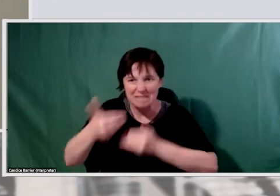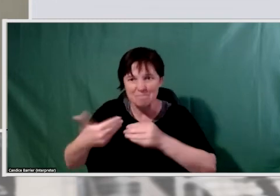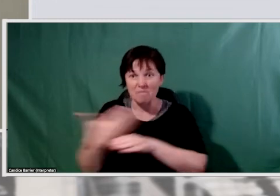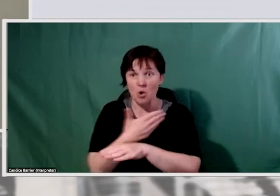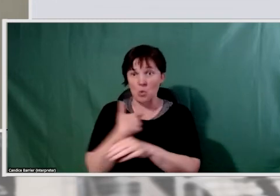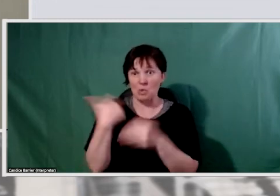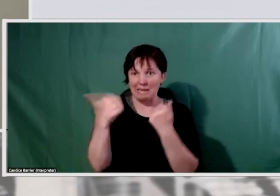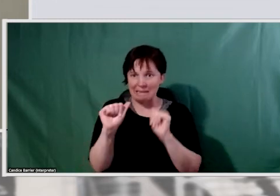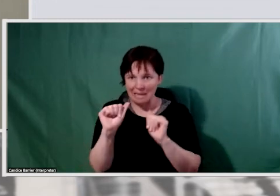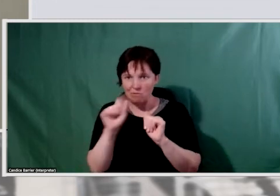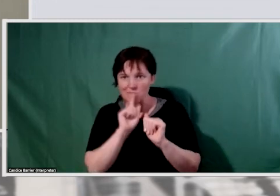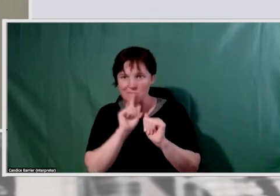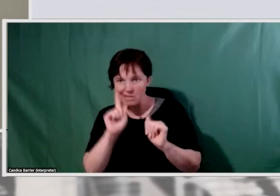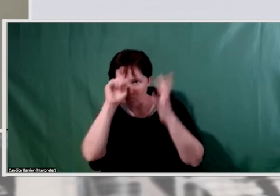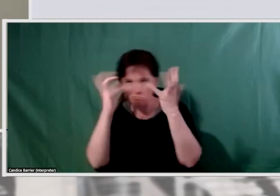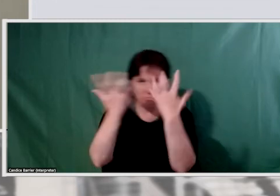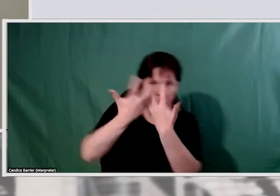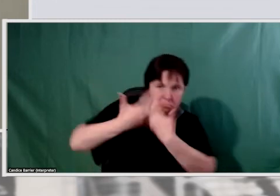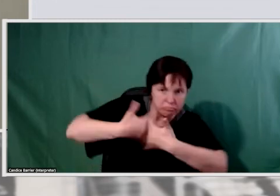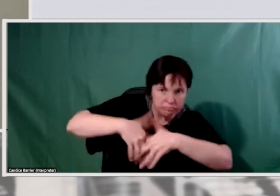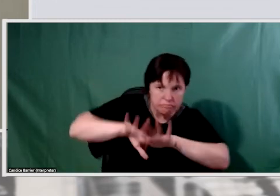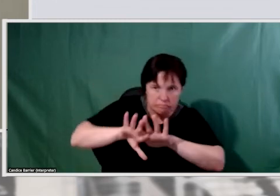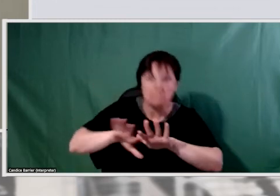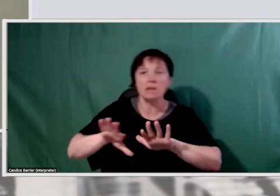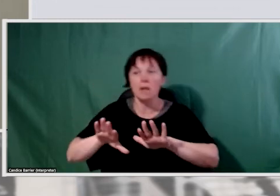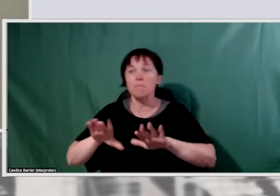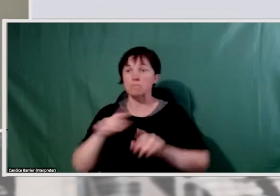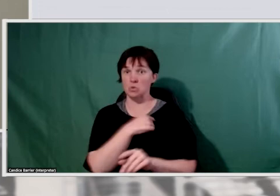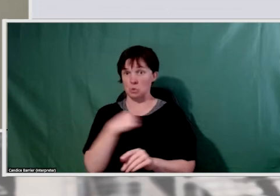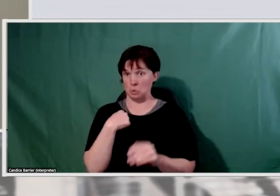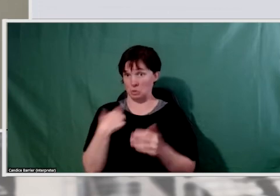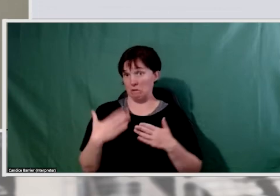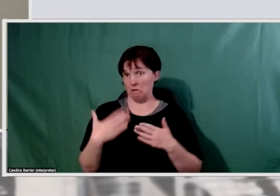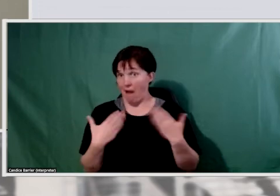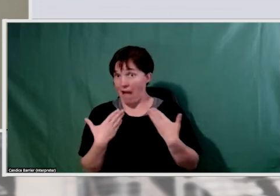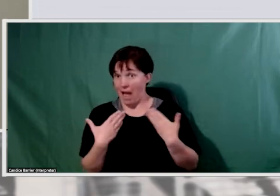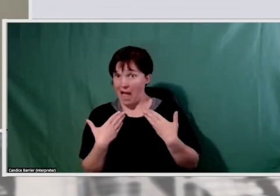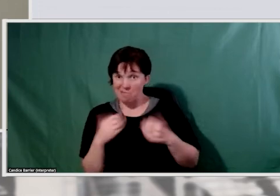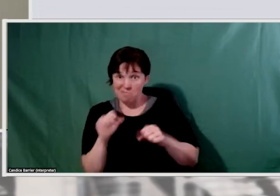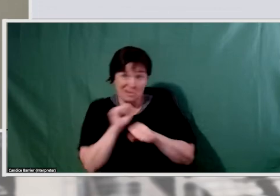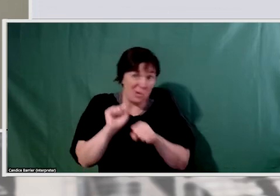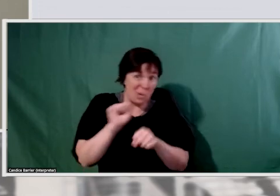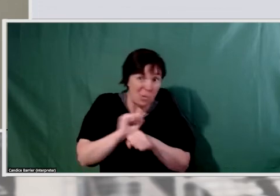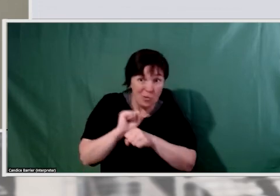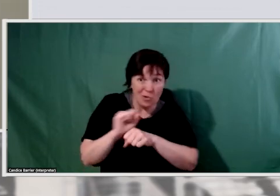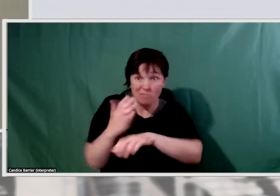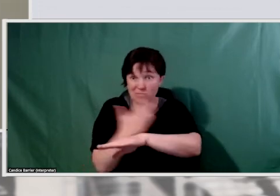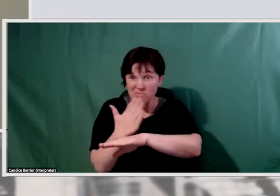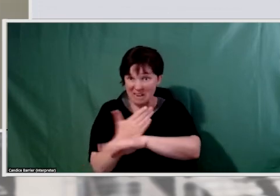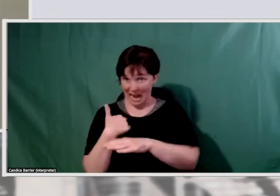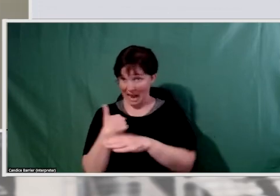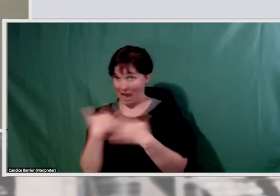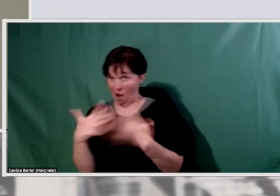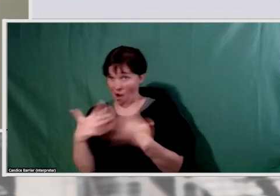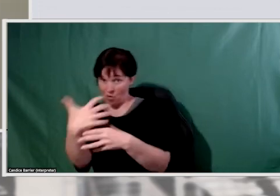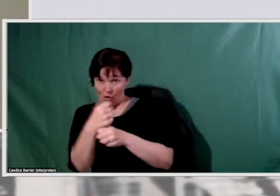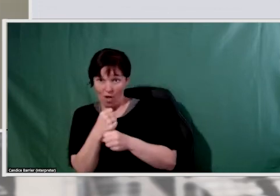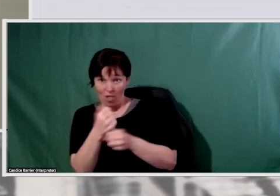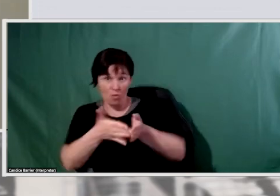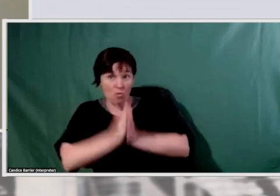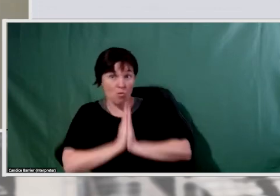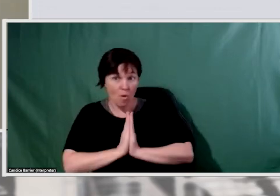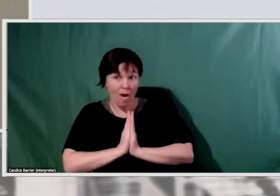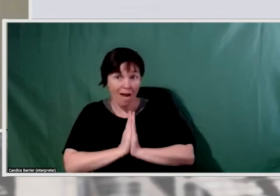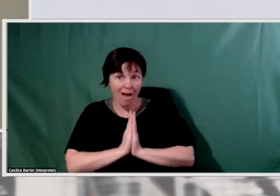flush that out. And so, we're happy to work on that. I've gotten that request from